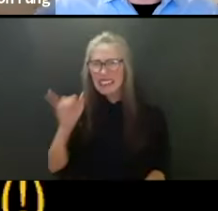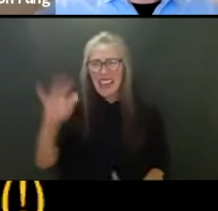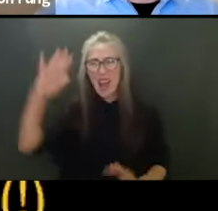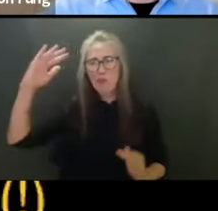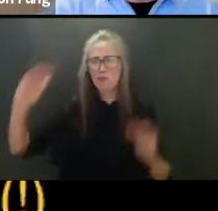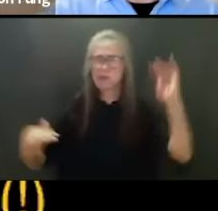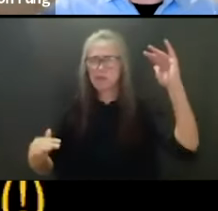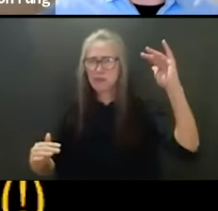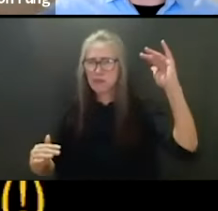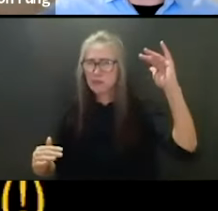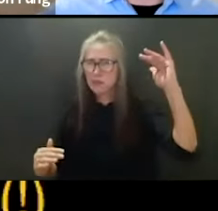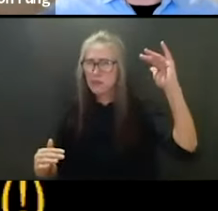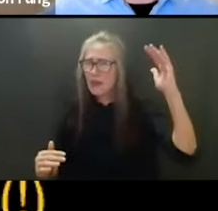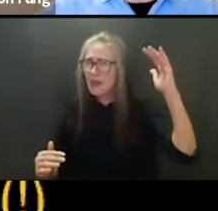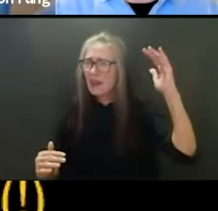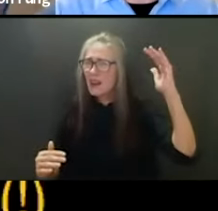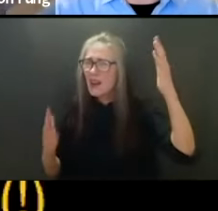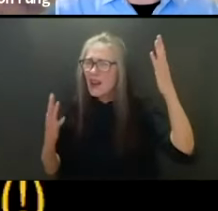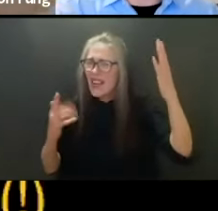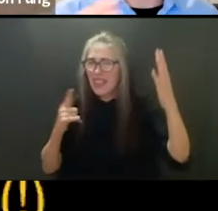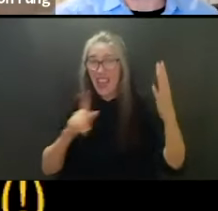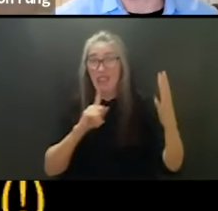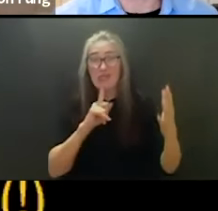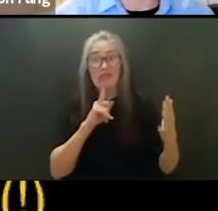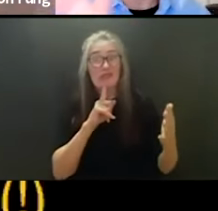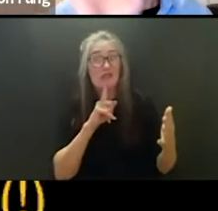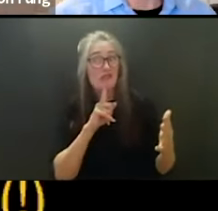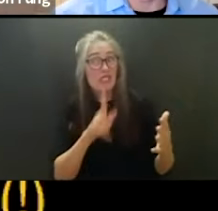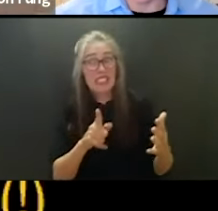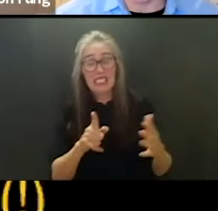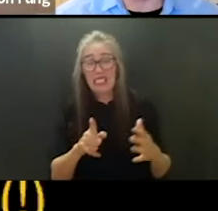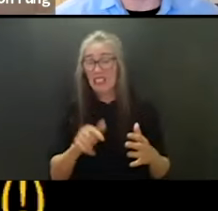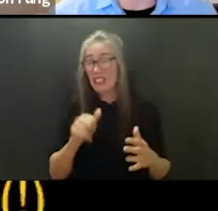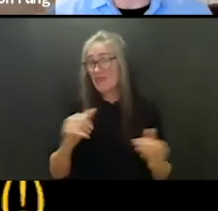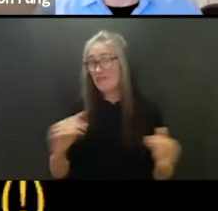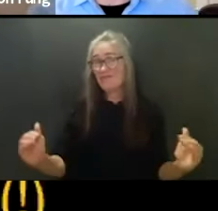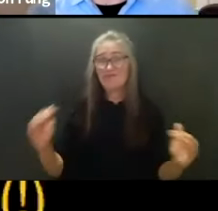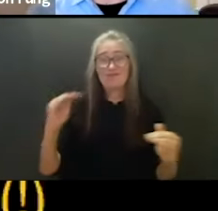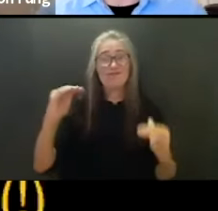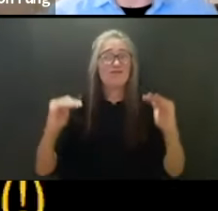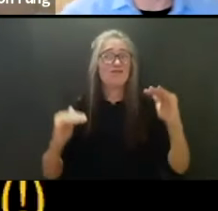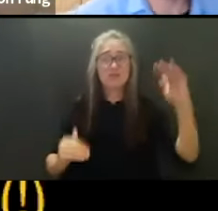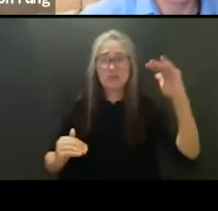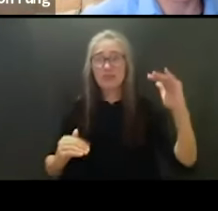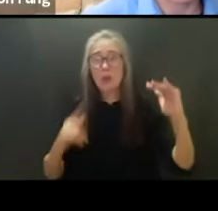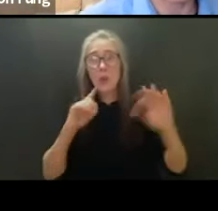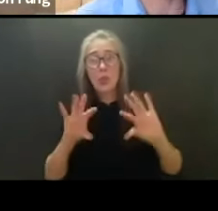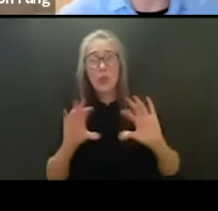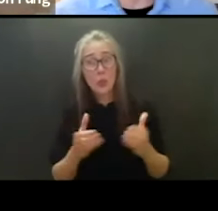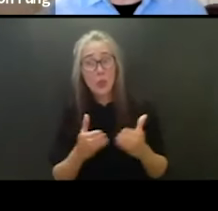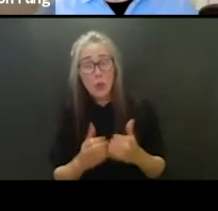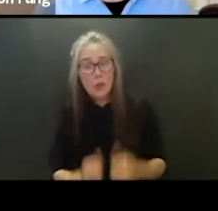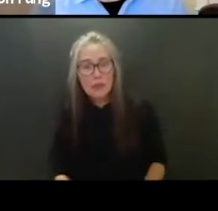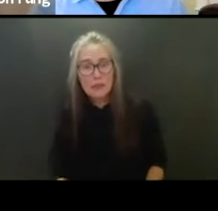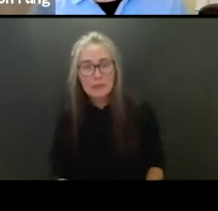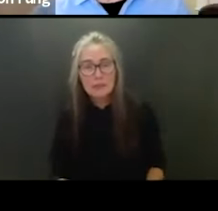don't. But that level of inequality pales compared to the inequalities in the group structure. And so what